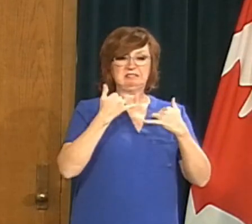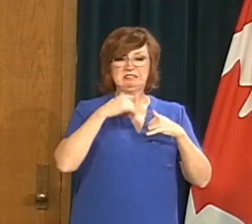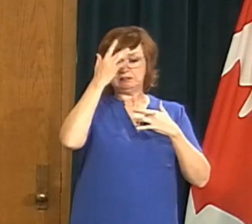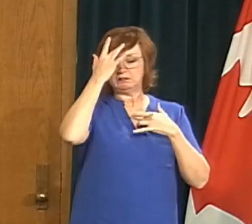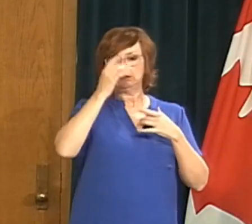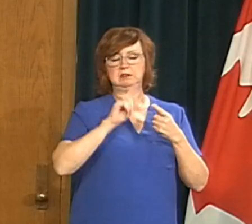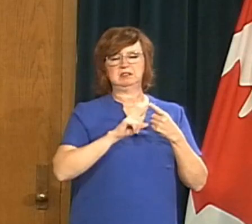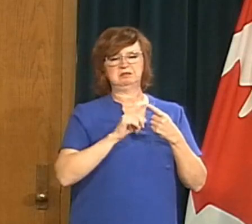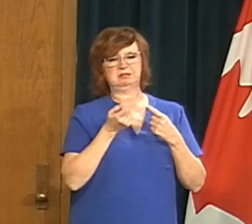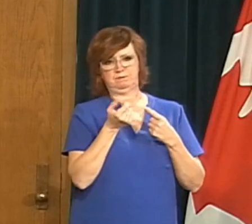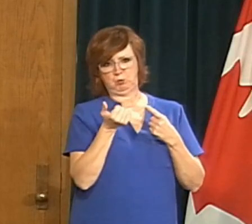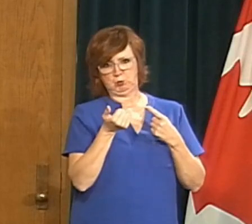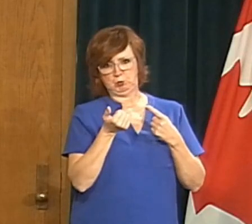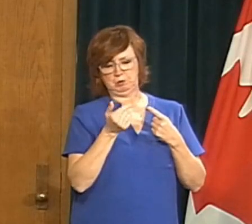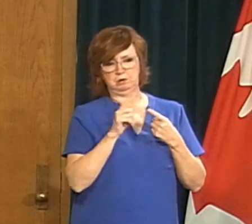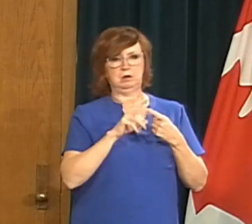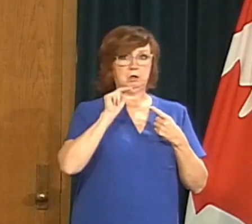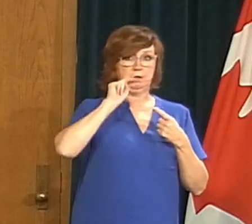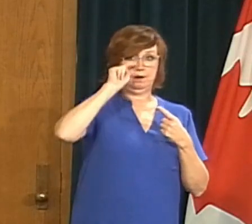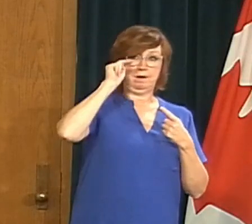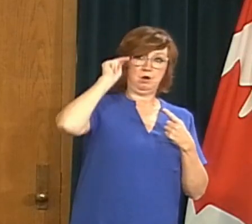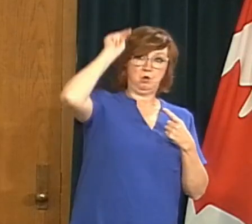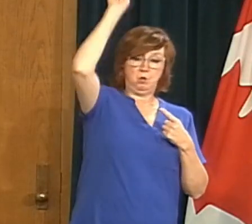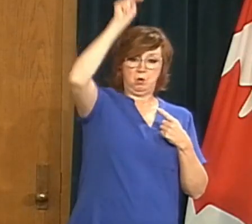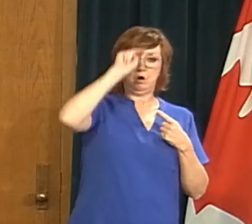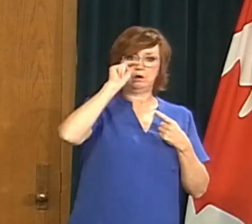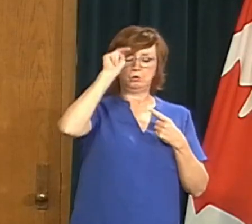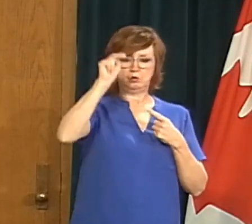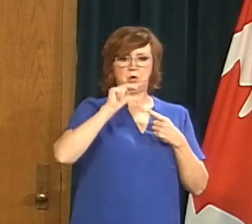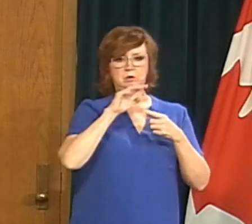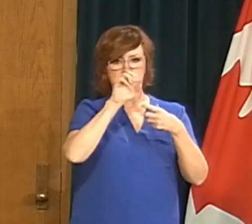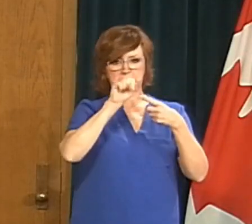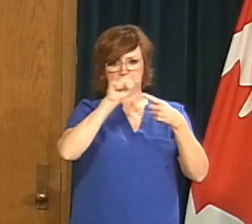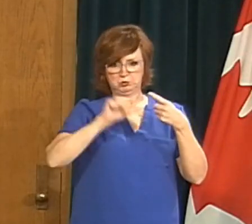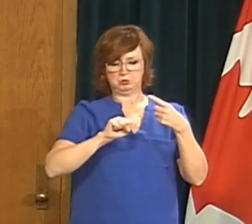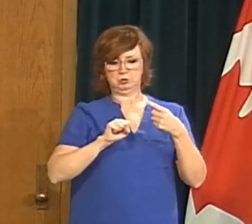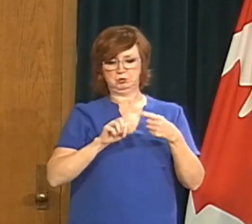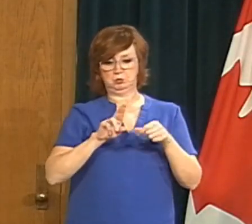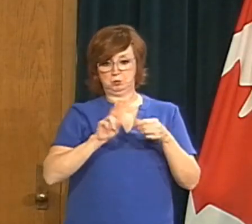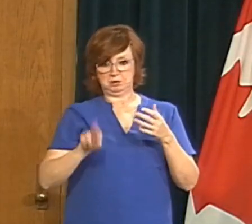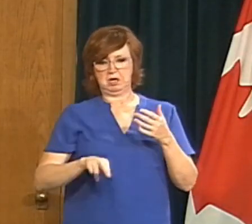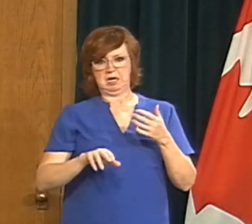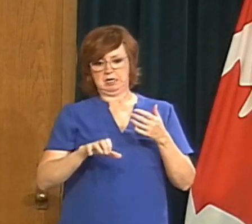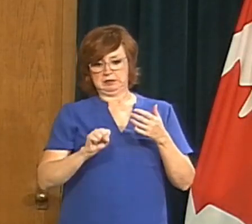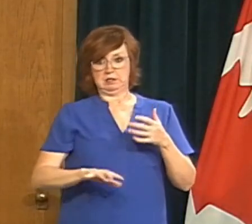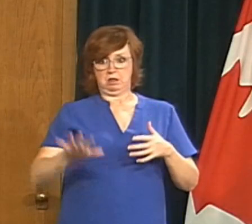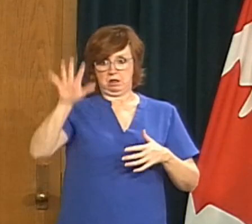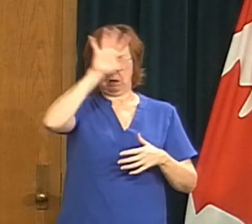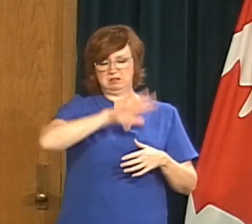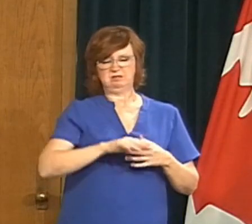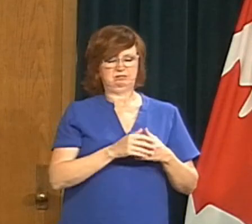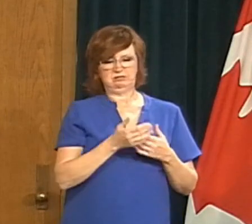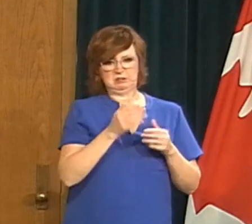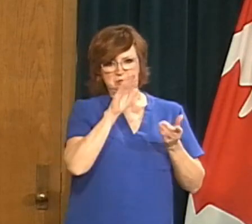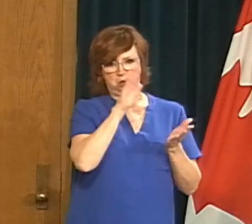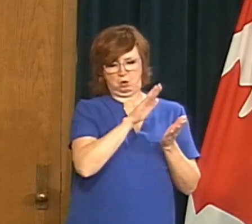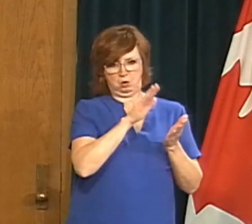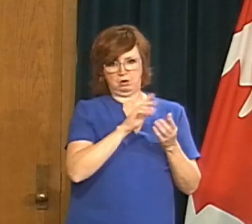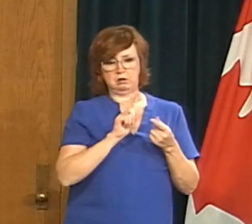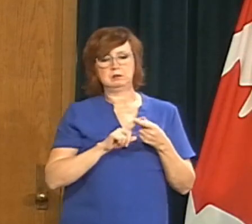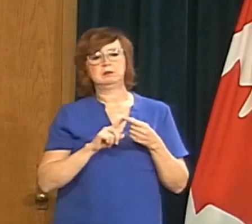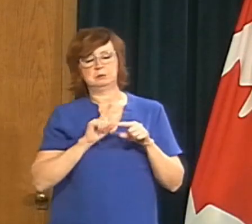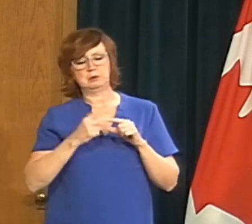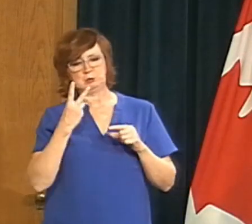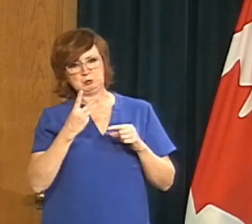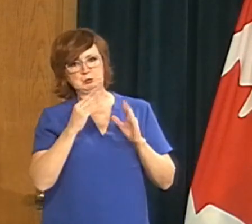of Saskatchewan, including Saskatoon, and south, including Regina. But of course, we have 2 active clusters in the Loche